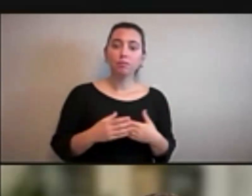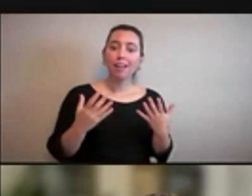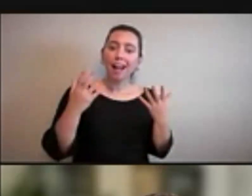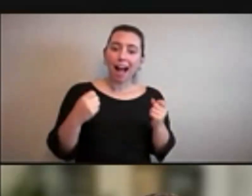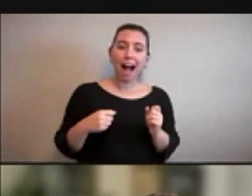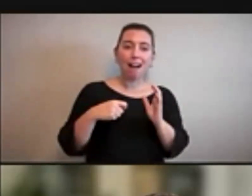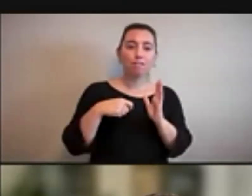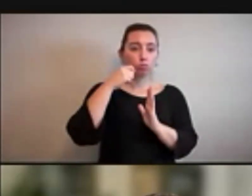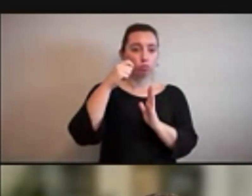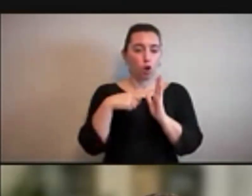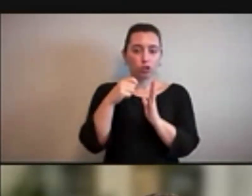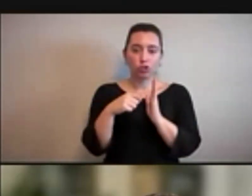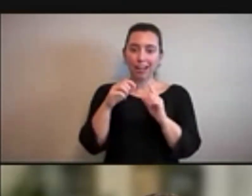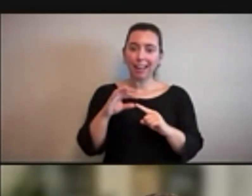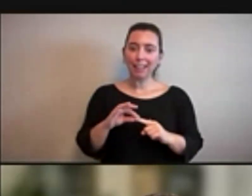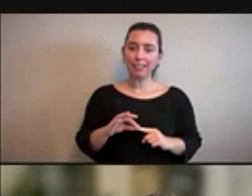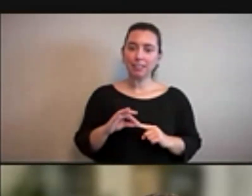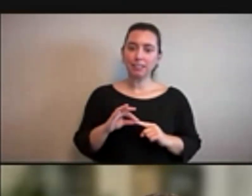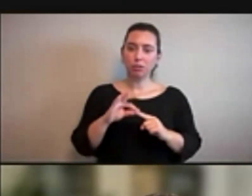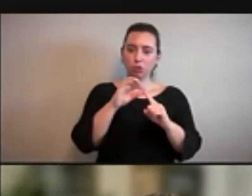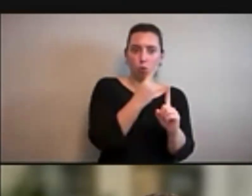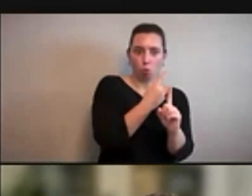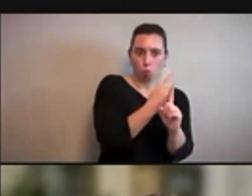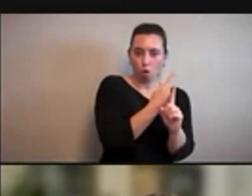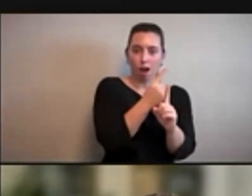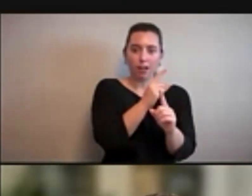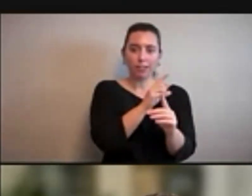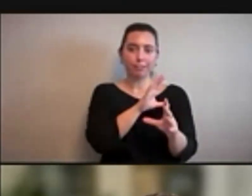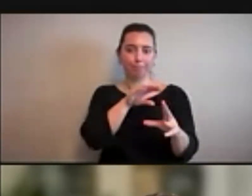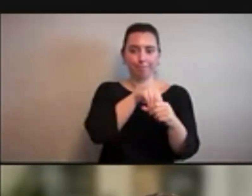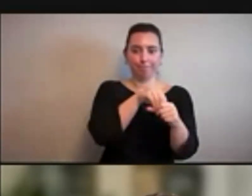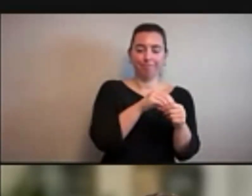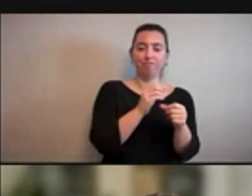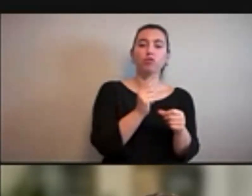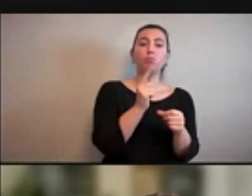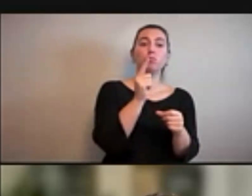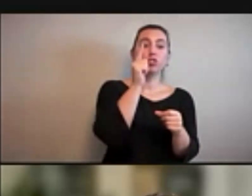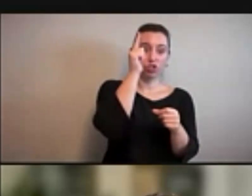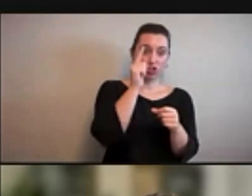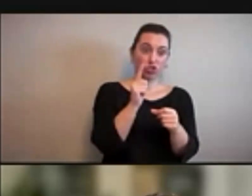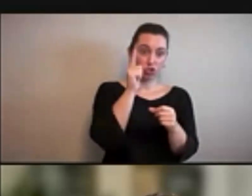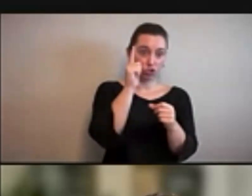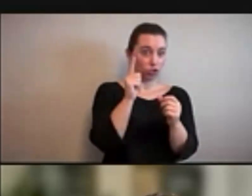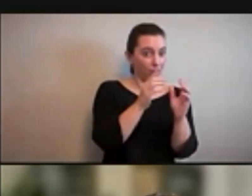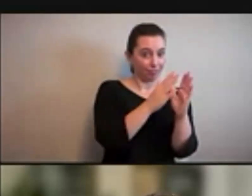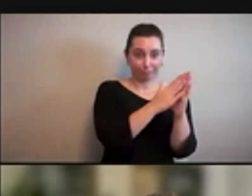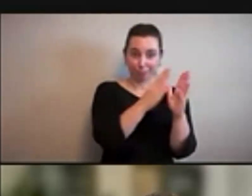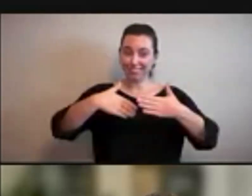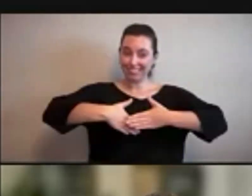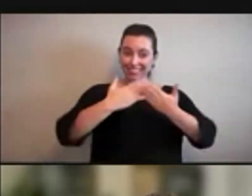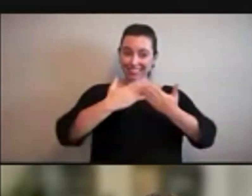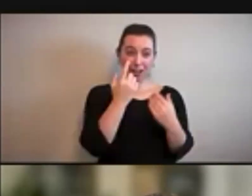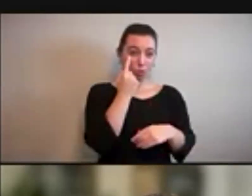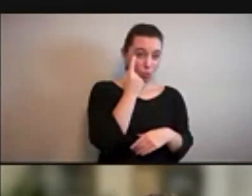from start. And we also, at slightly less impressive scale than what Italy did,